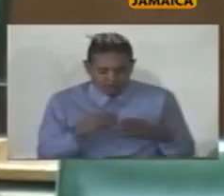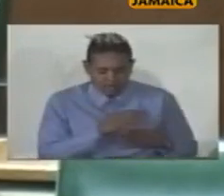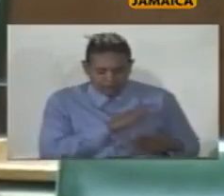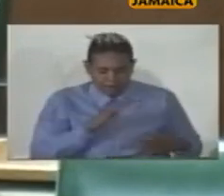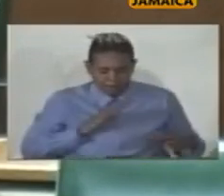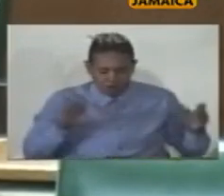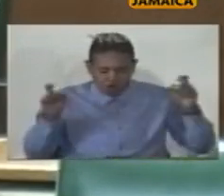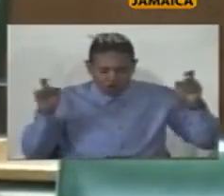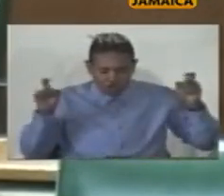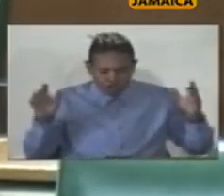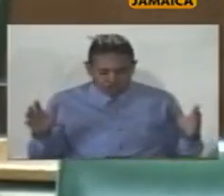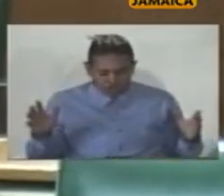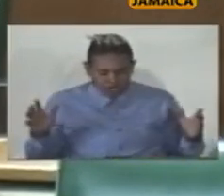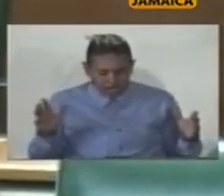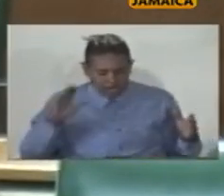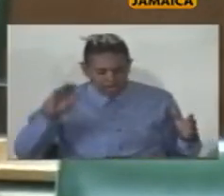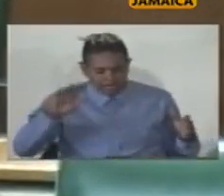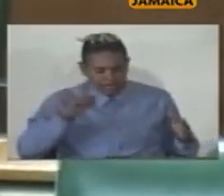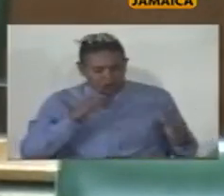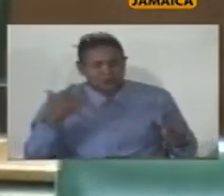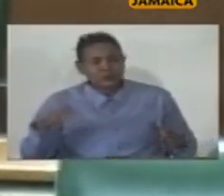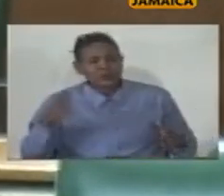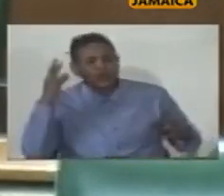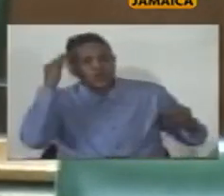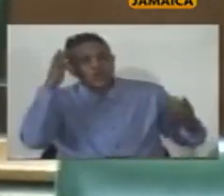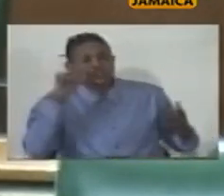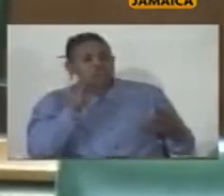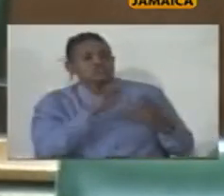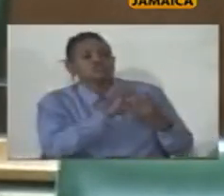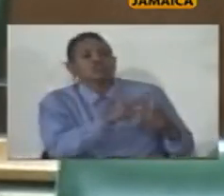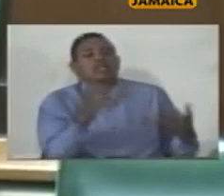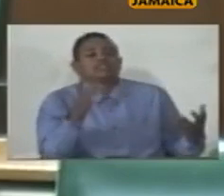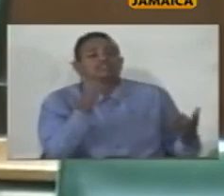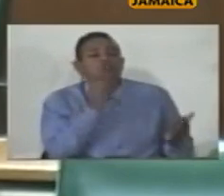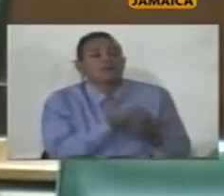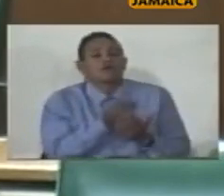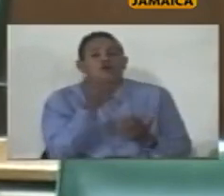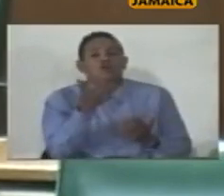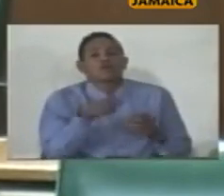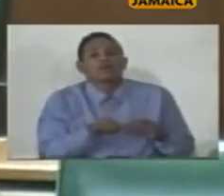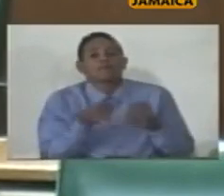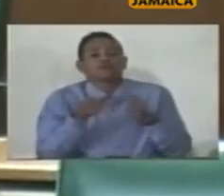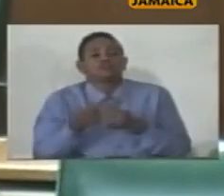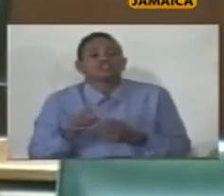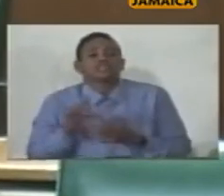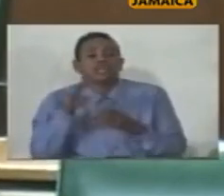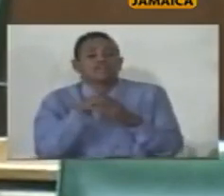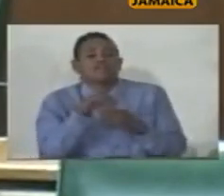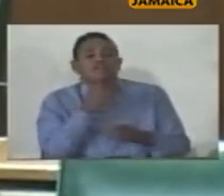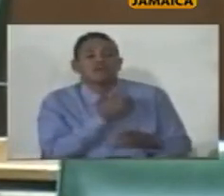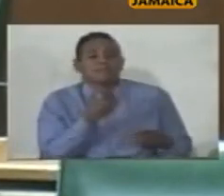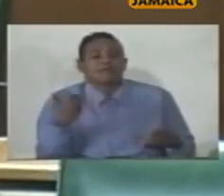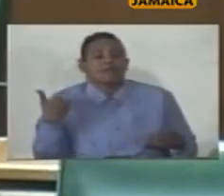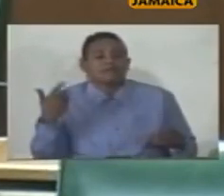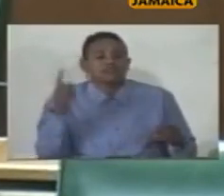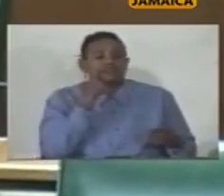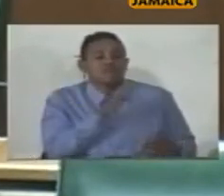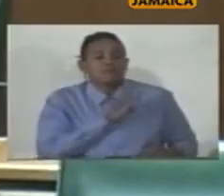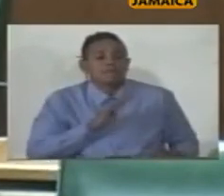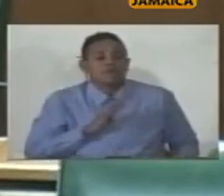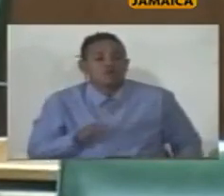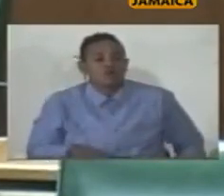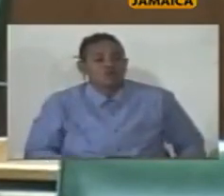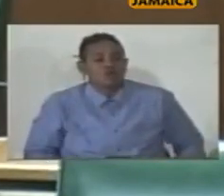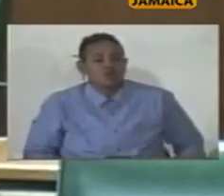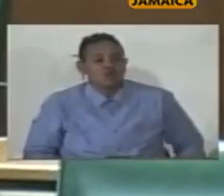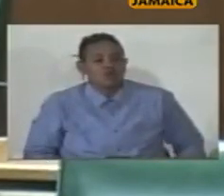chairman and their grave concerns regarding procurement breaches involving members of the board?